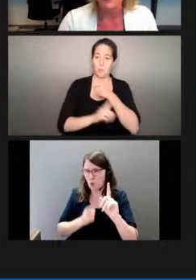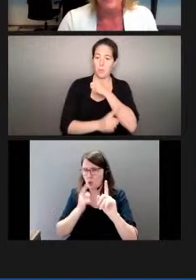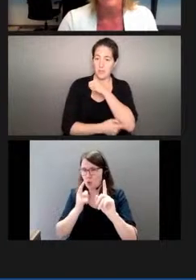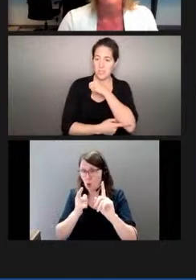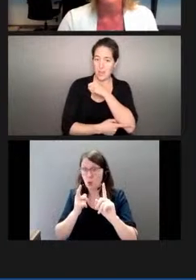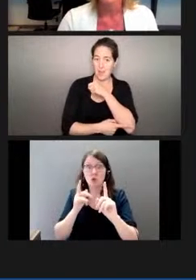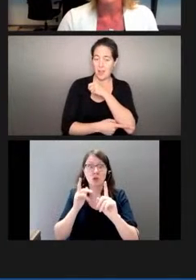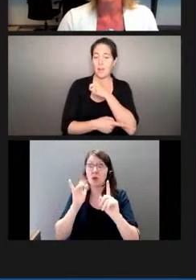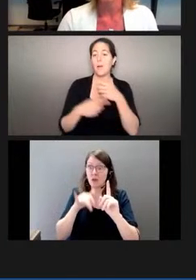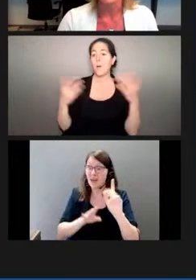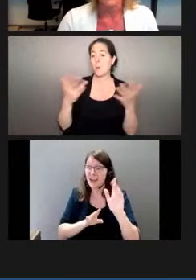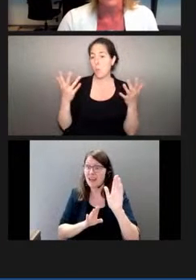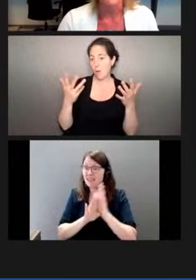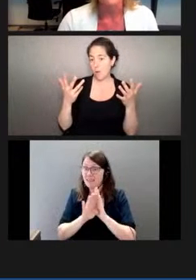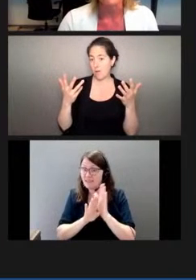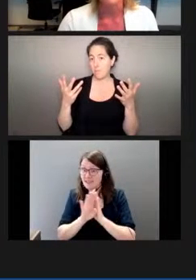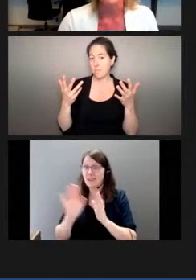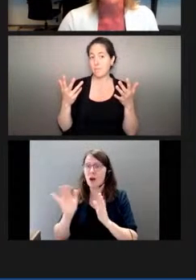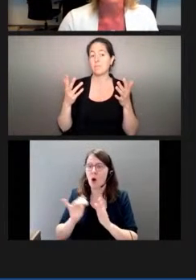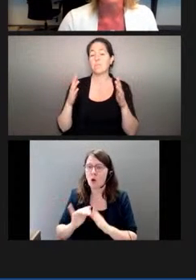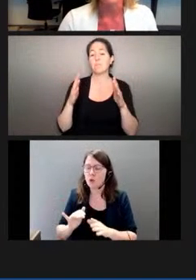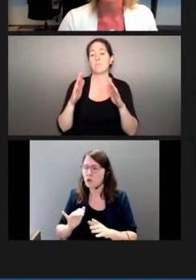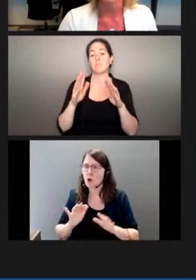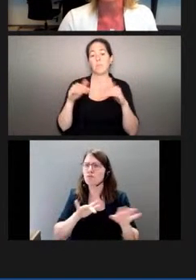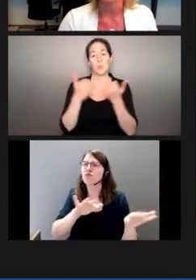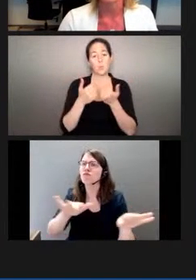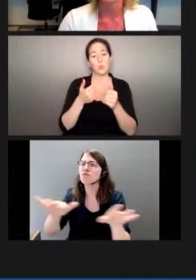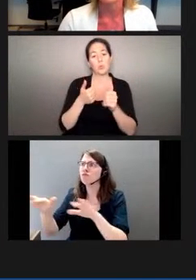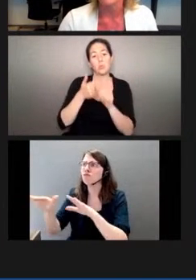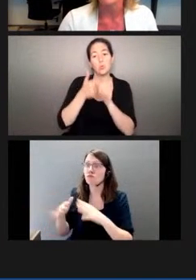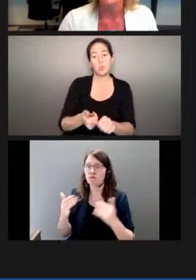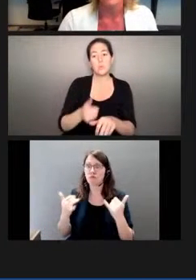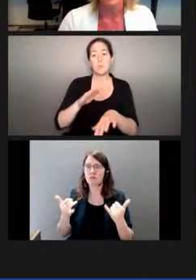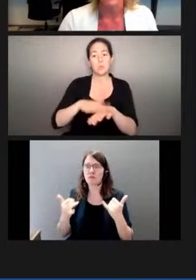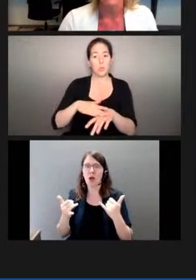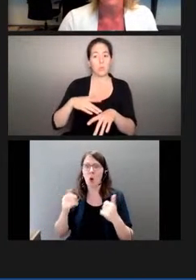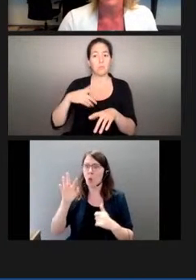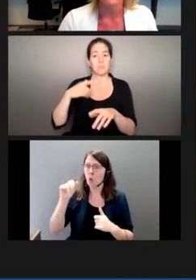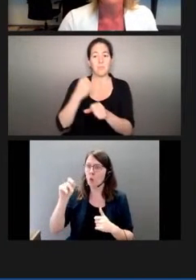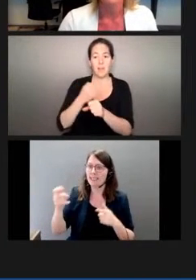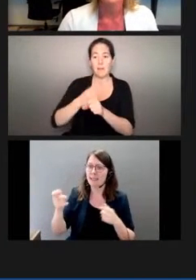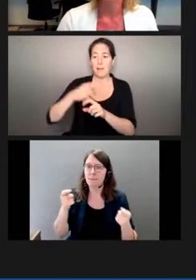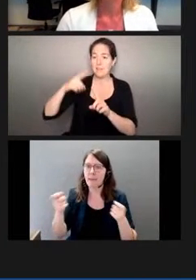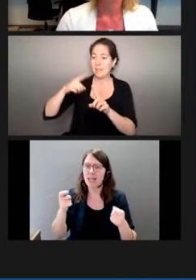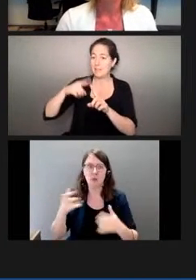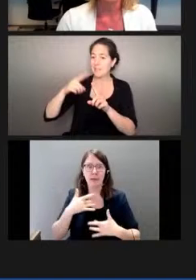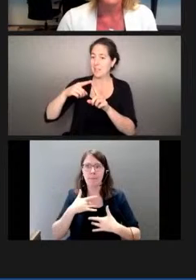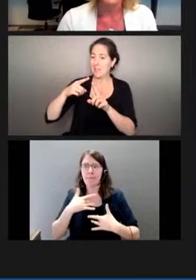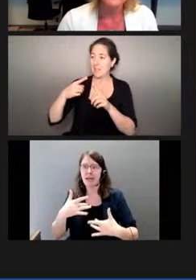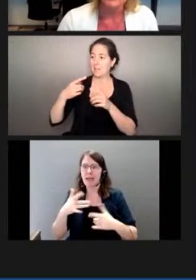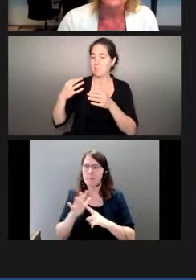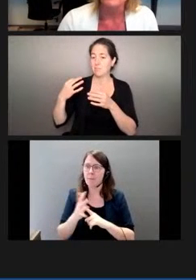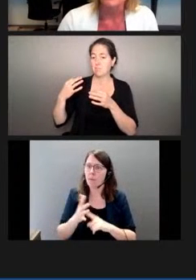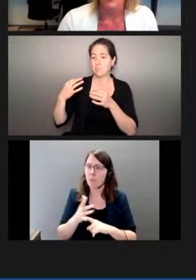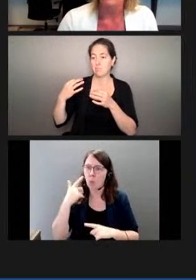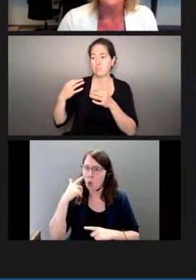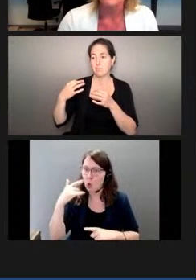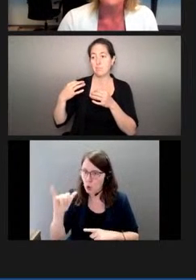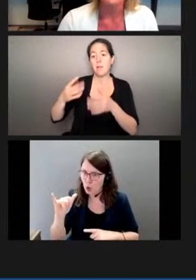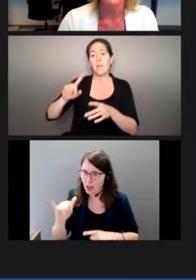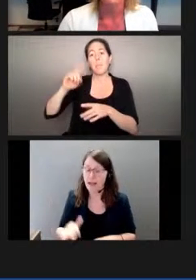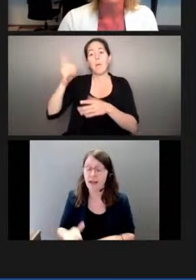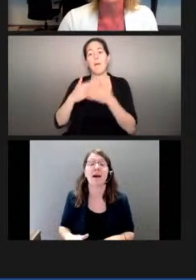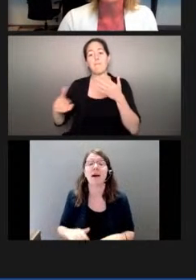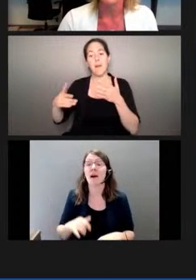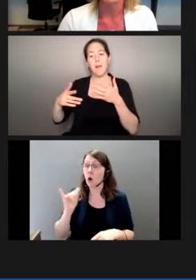phase 1, which of course is transforming how solid waste is managed into the future. It also considered city